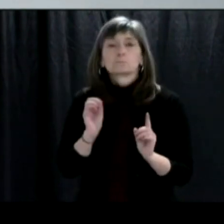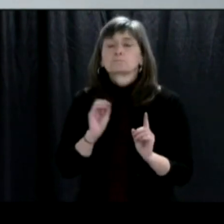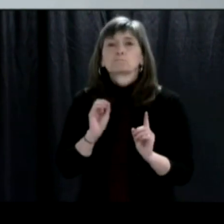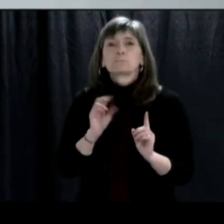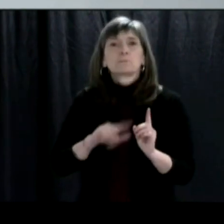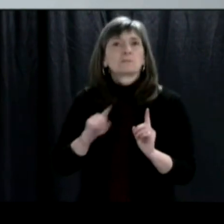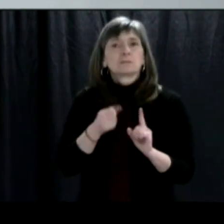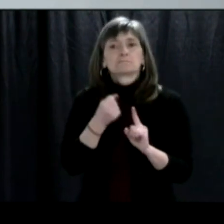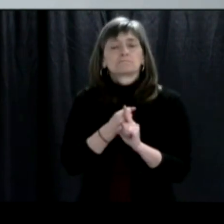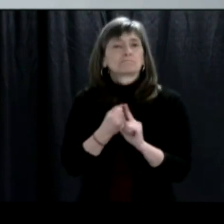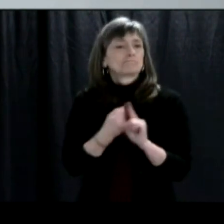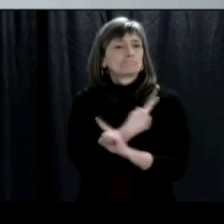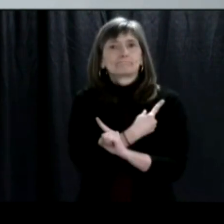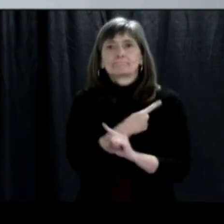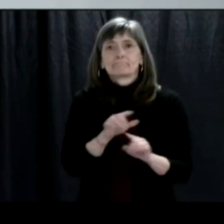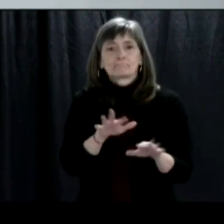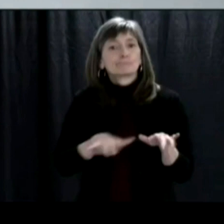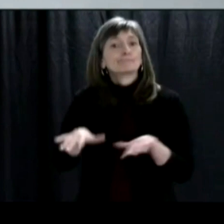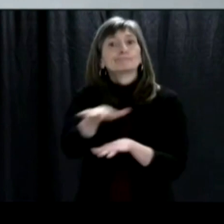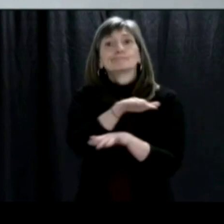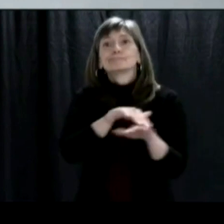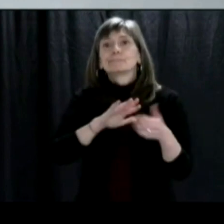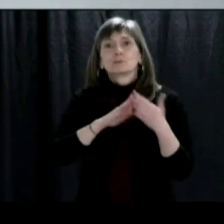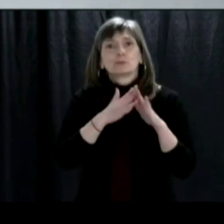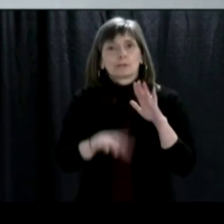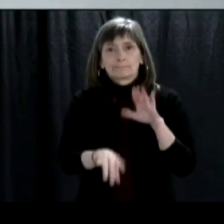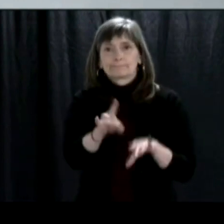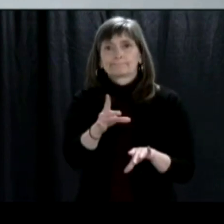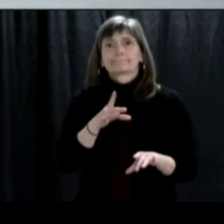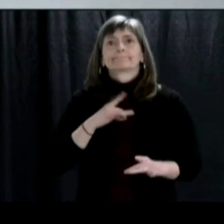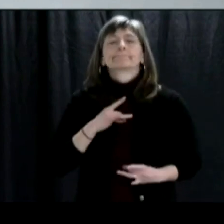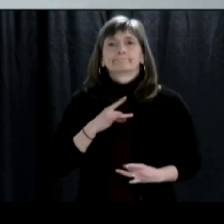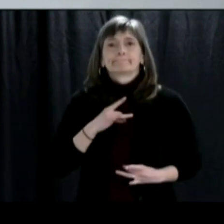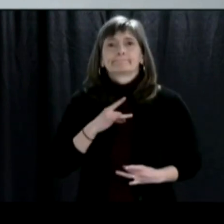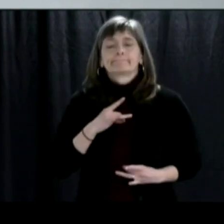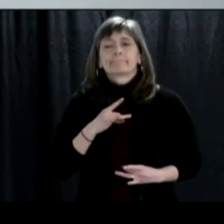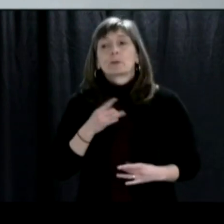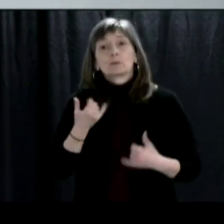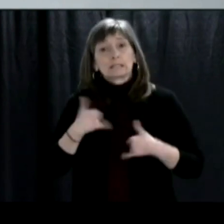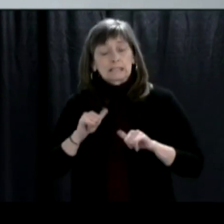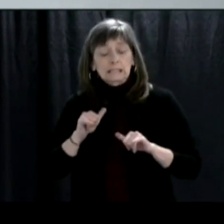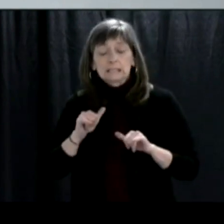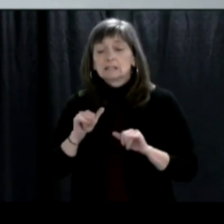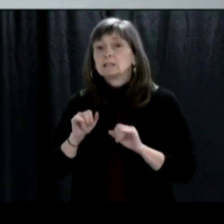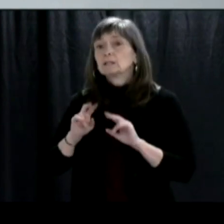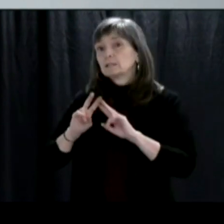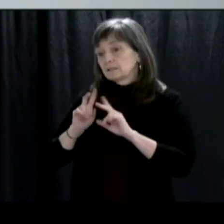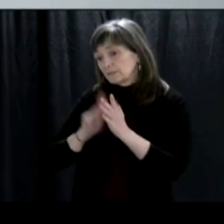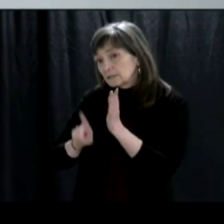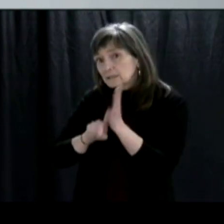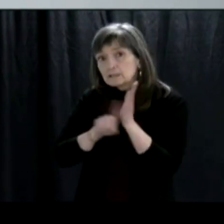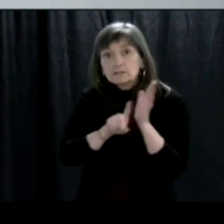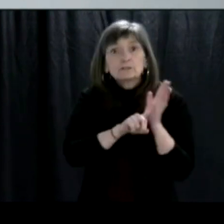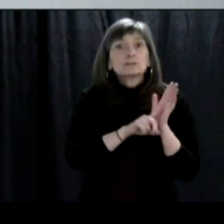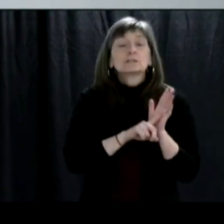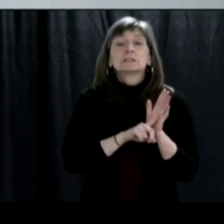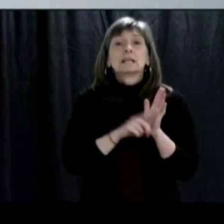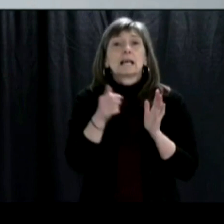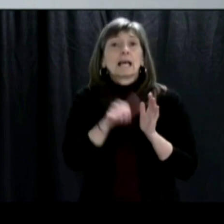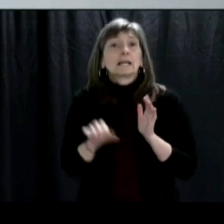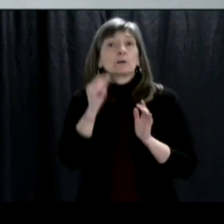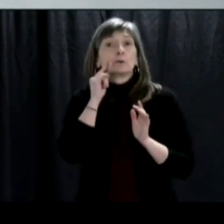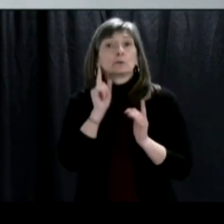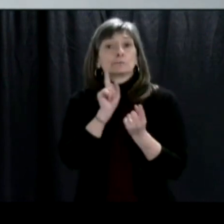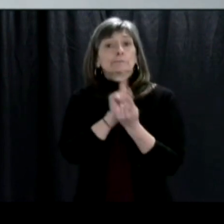case. Our public health investigations are ongoing. All those considered close contacts will be advised to